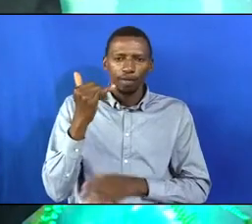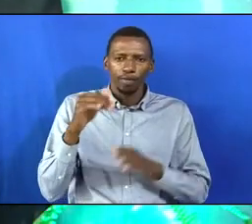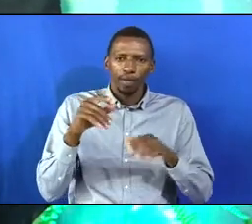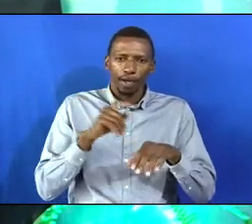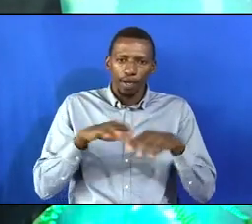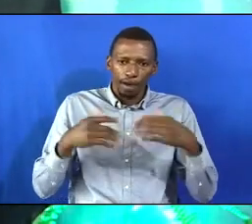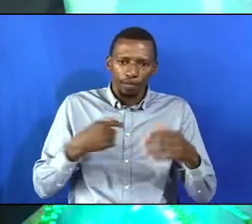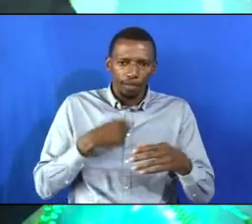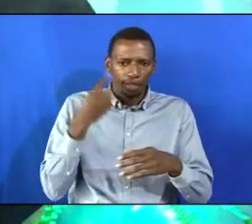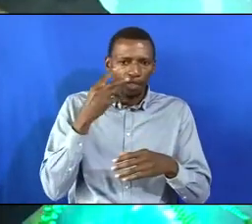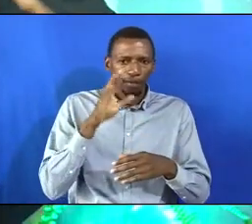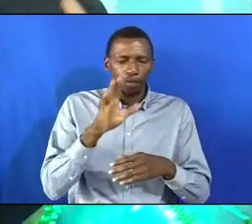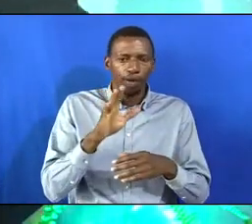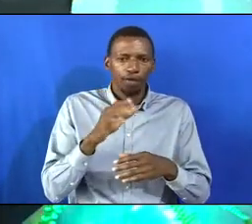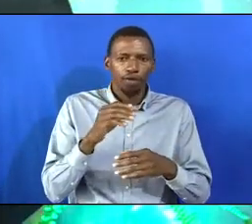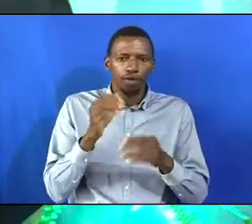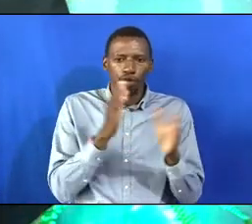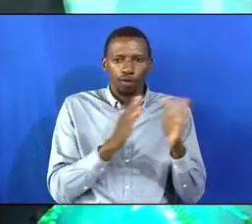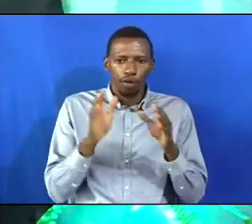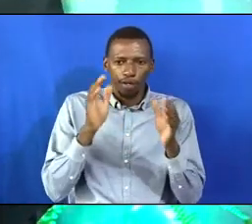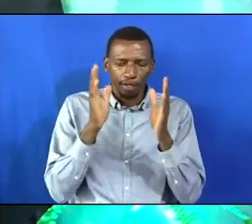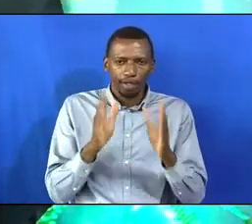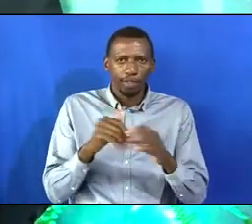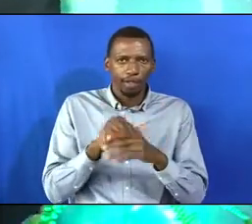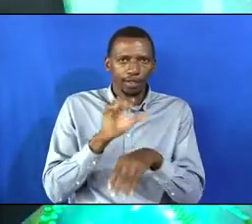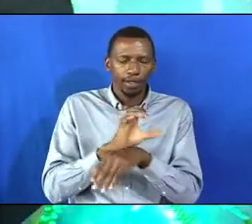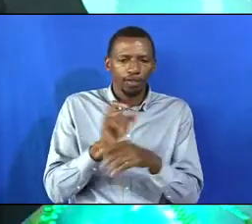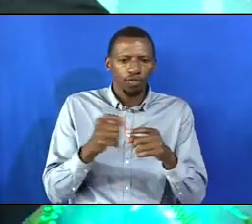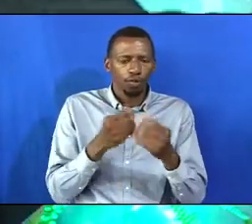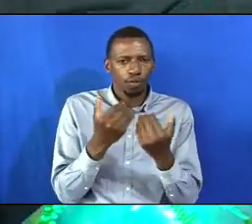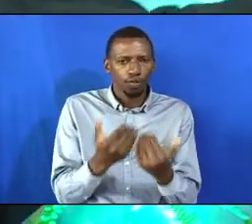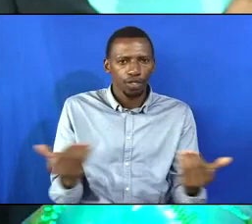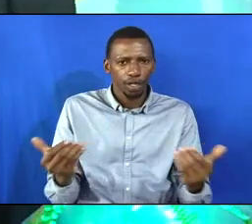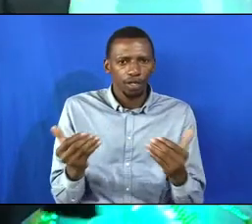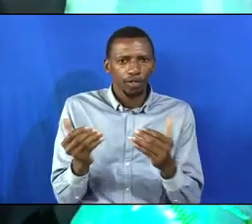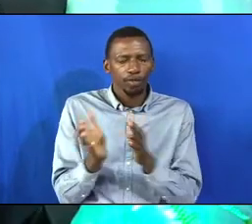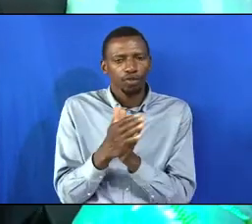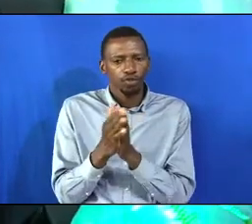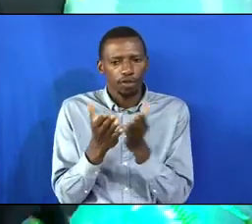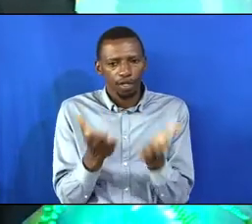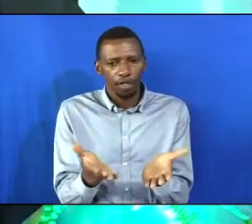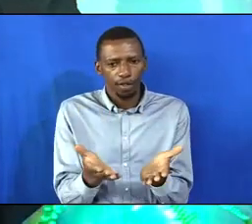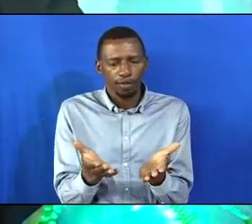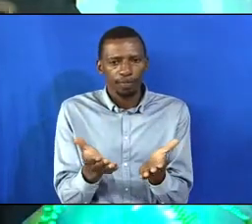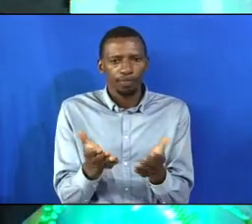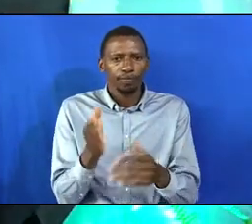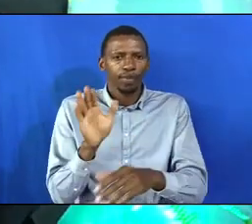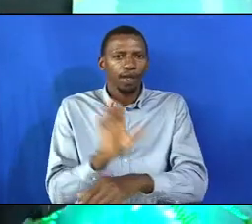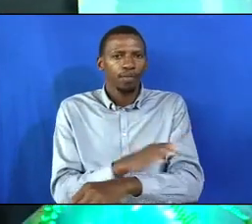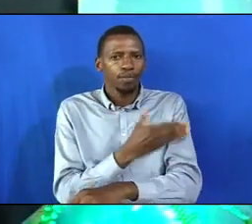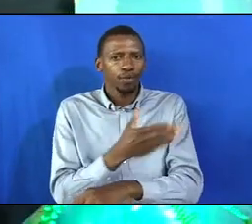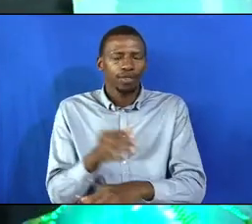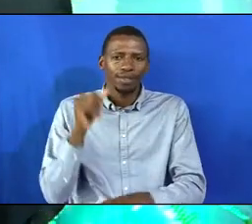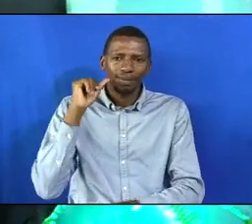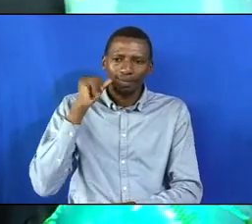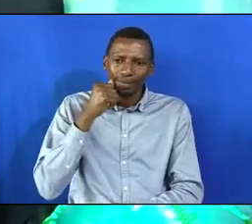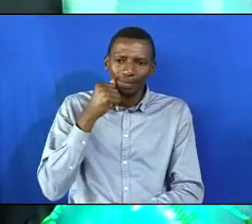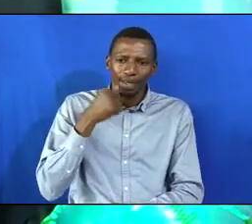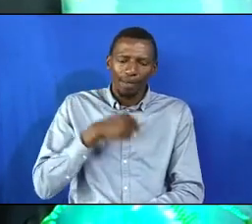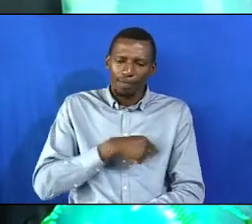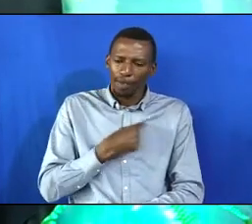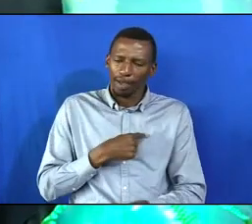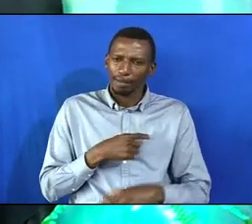church, from the children's stories here, the music, it was so much captivating. I was